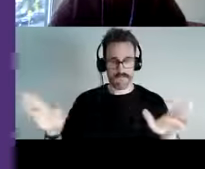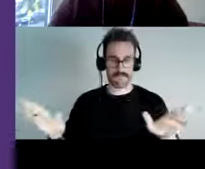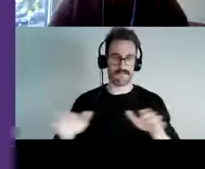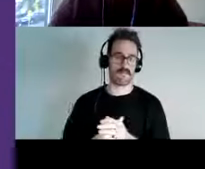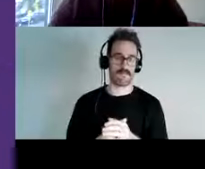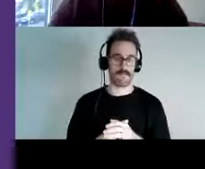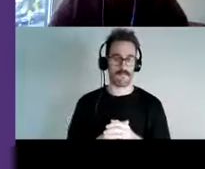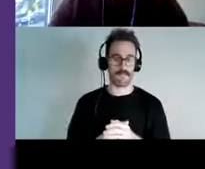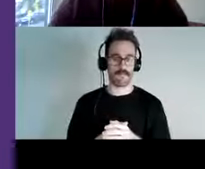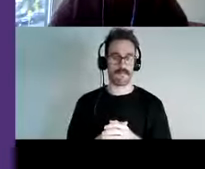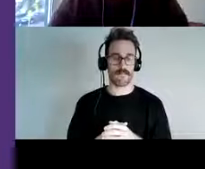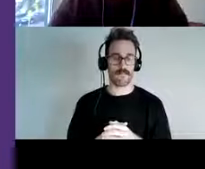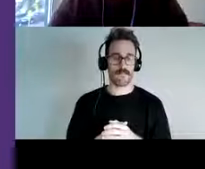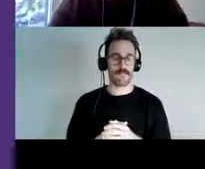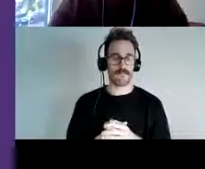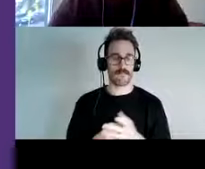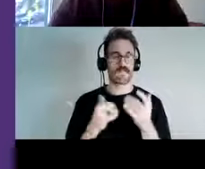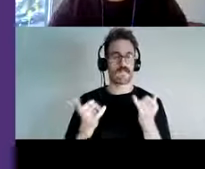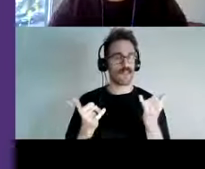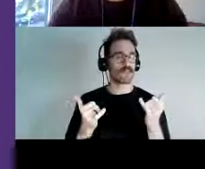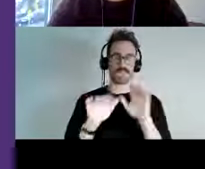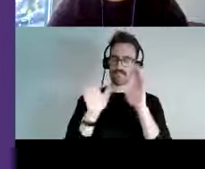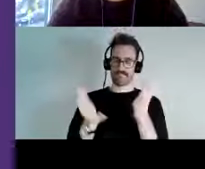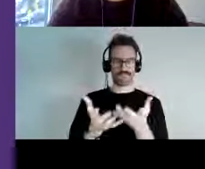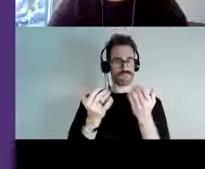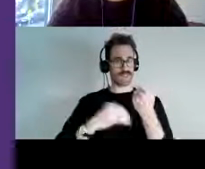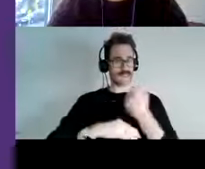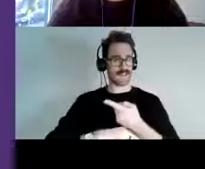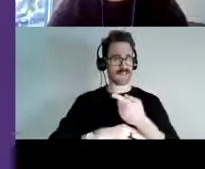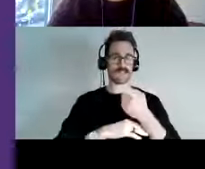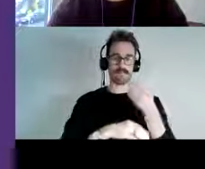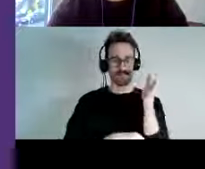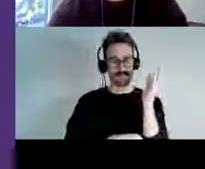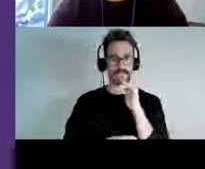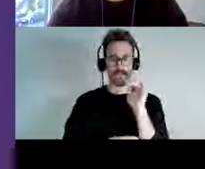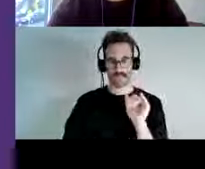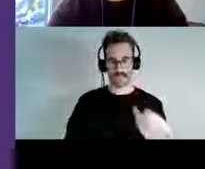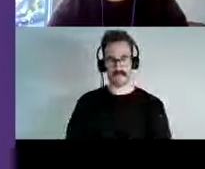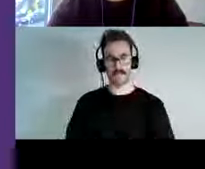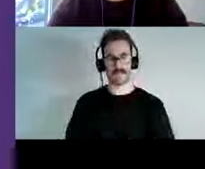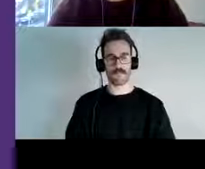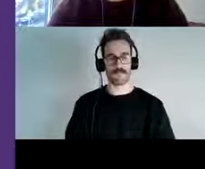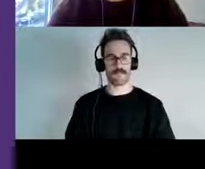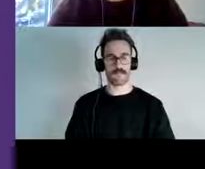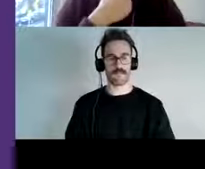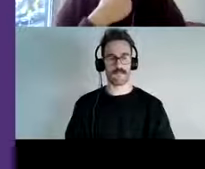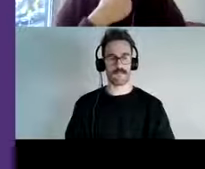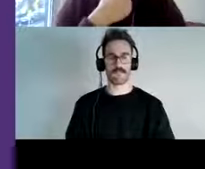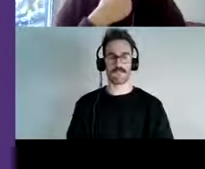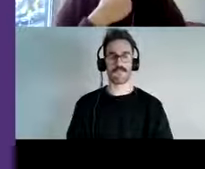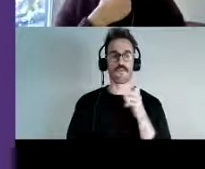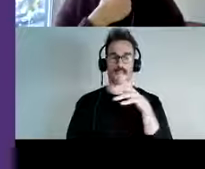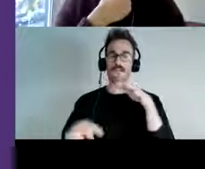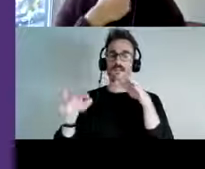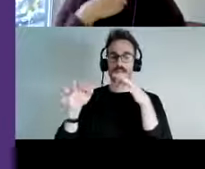I want to just provide an overview of how the session will be held today. We will go through a little bit about our organizations in